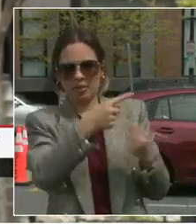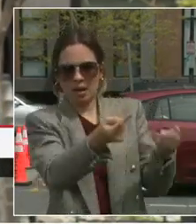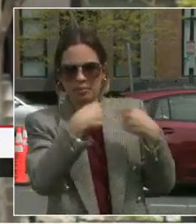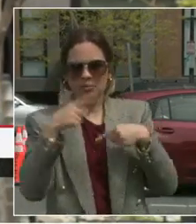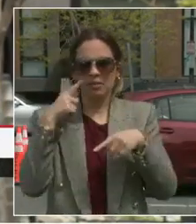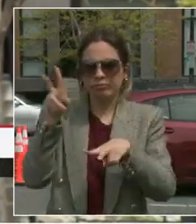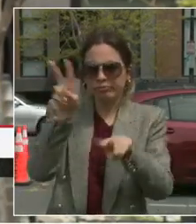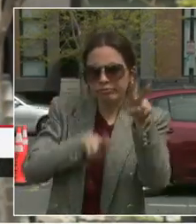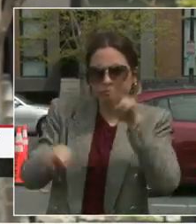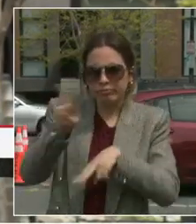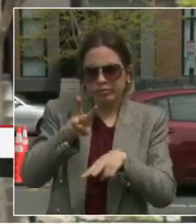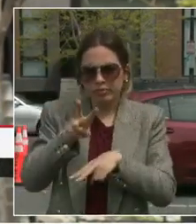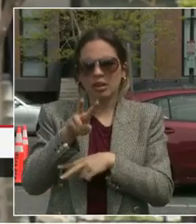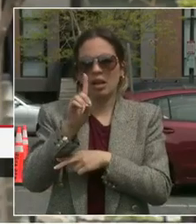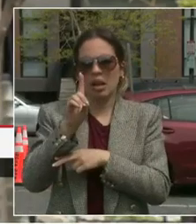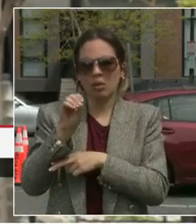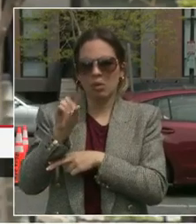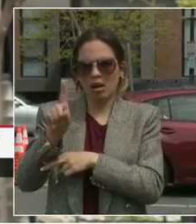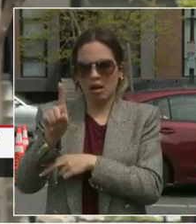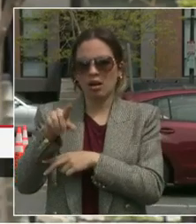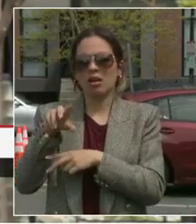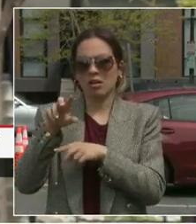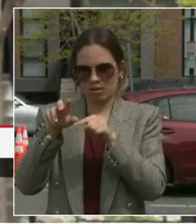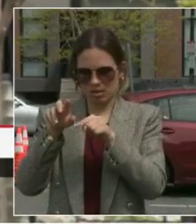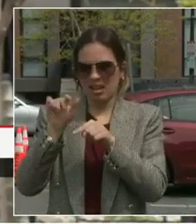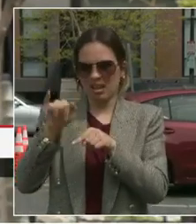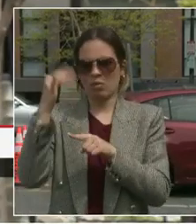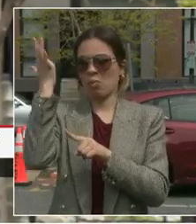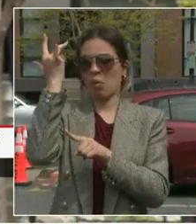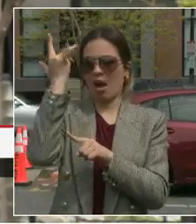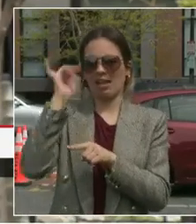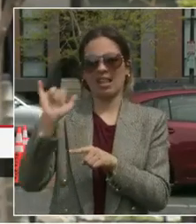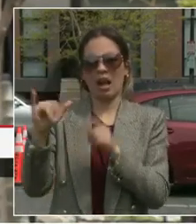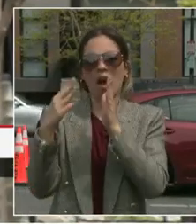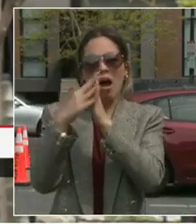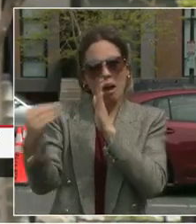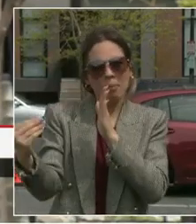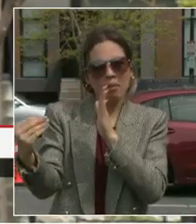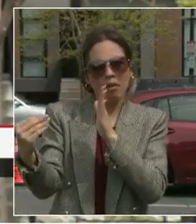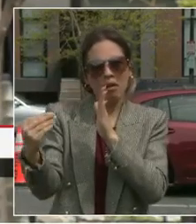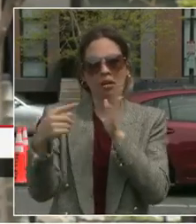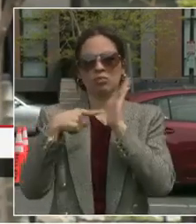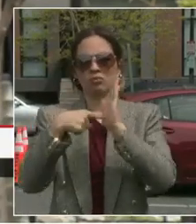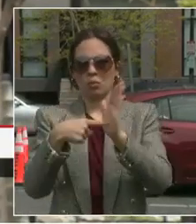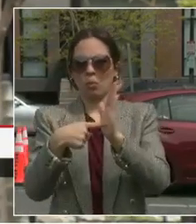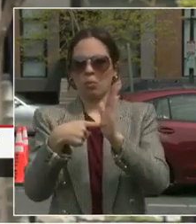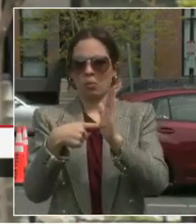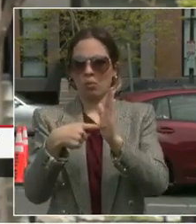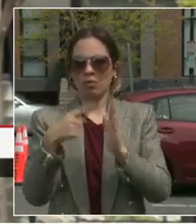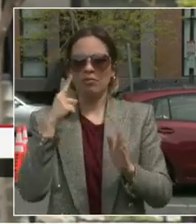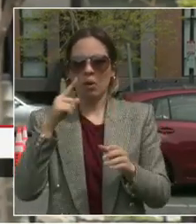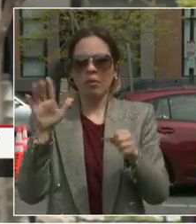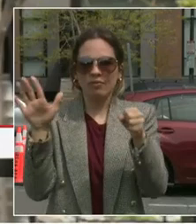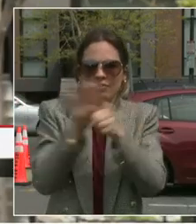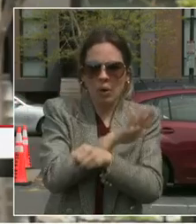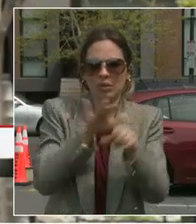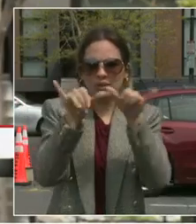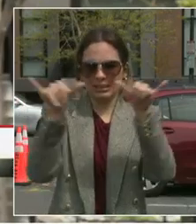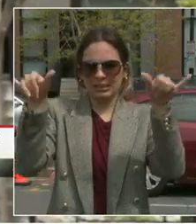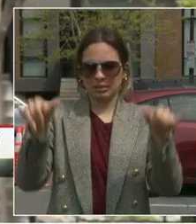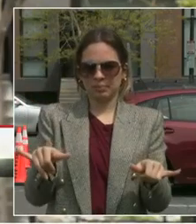a model for what we need to do for the entire men's system. Donald's story is a